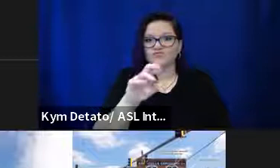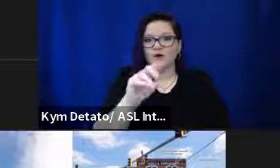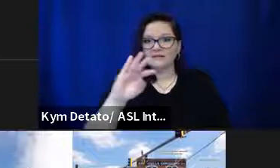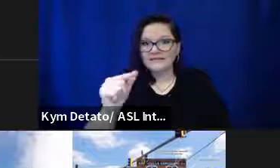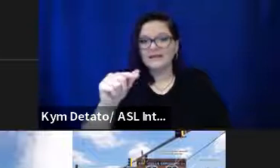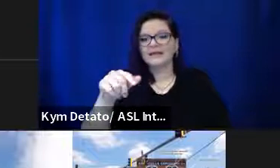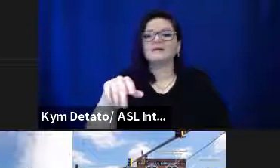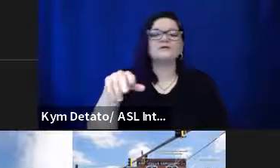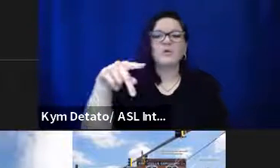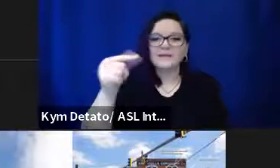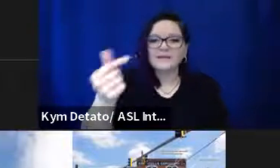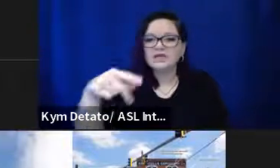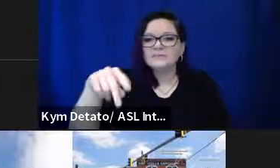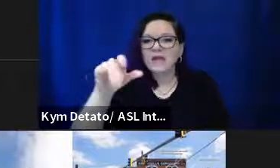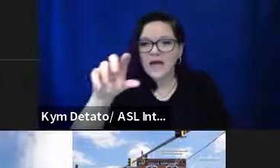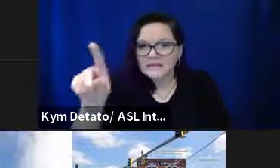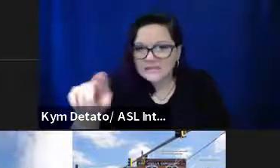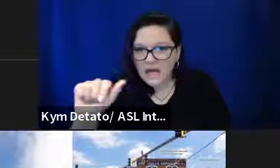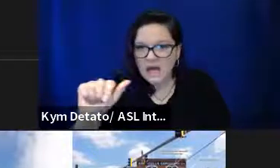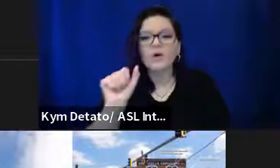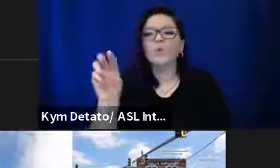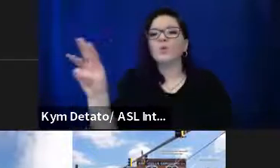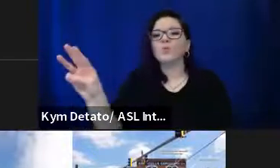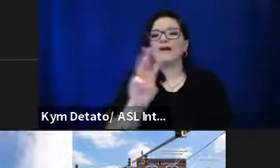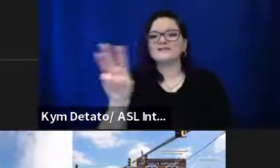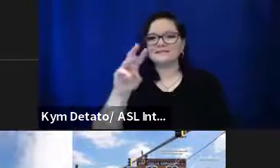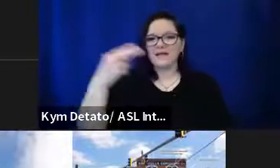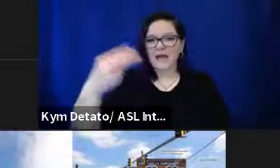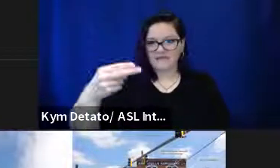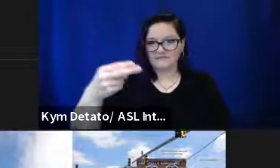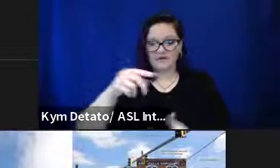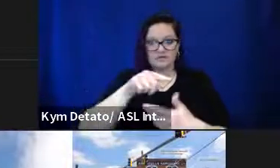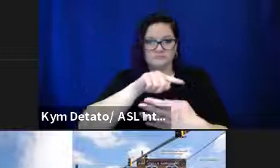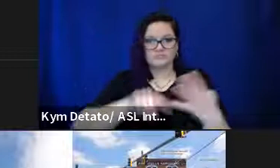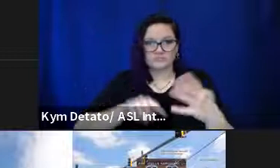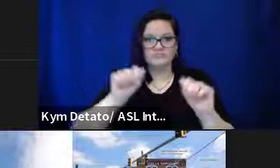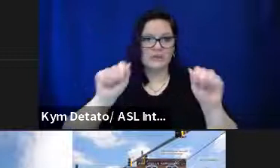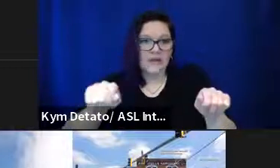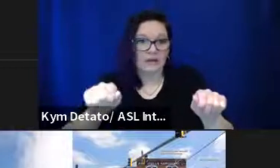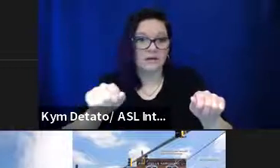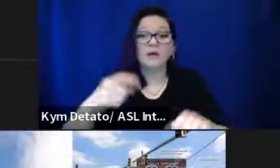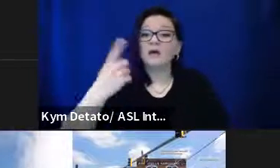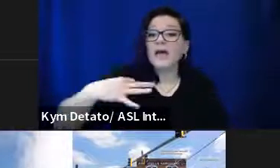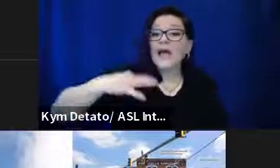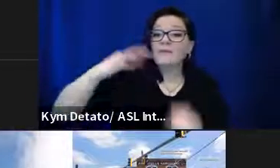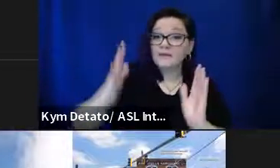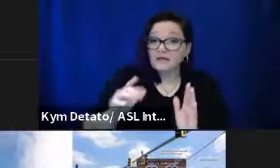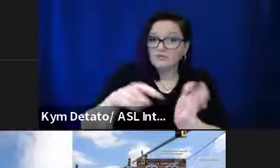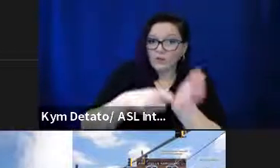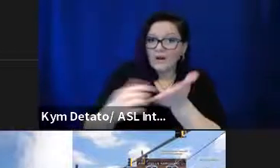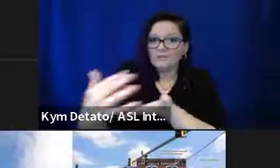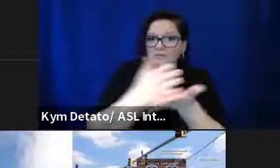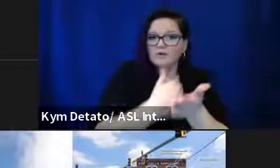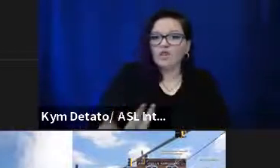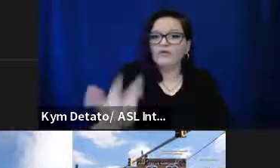Town Center, or West Hyattsville. So it can be any of these commercial areas. And applicants are required to collect 3